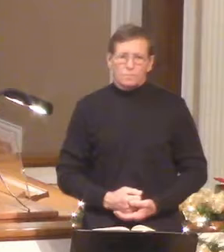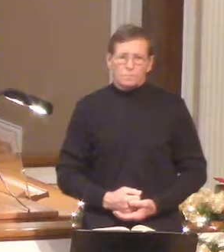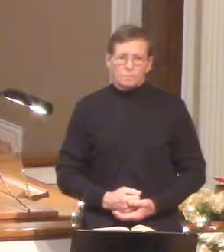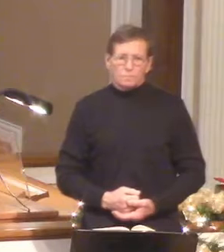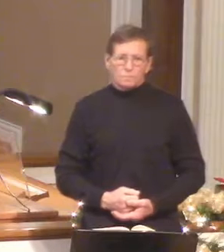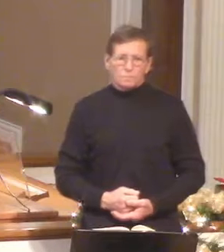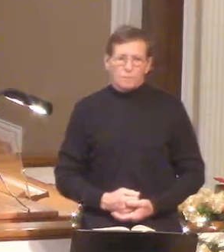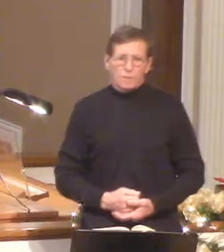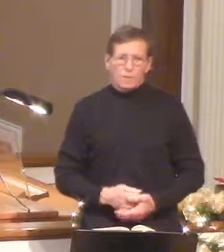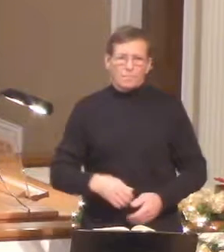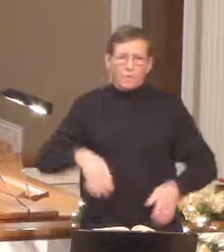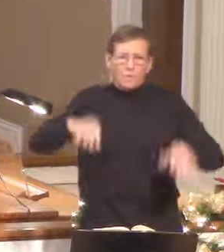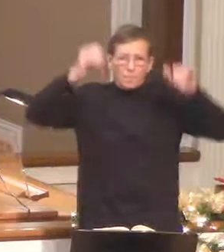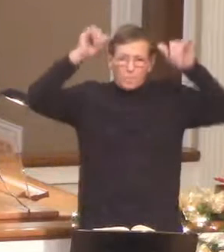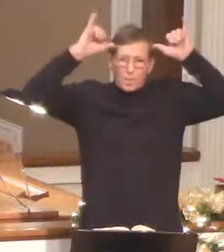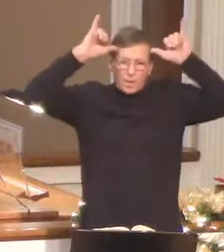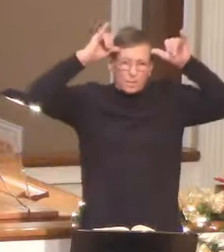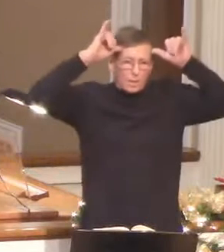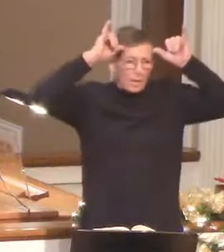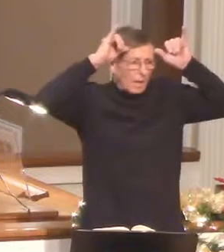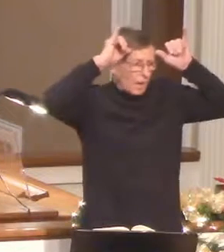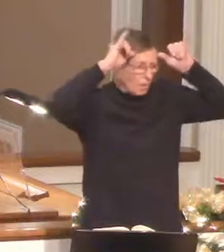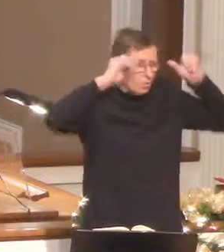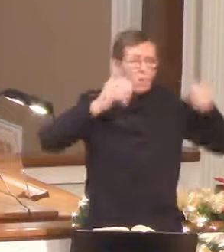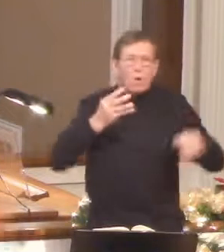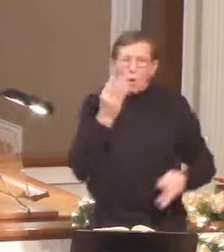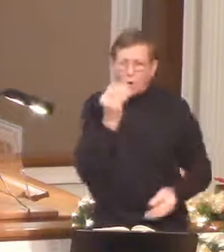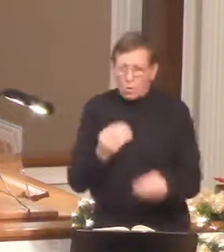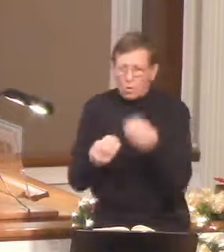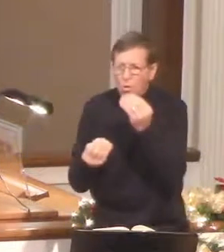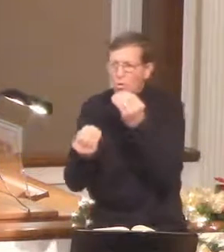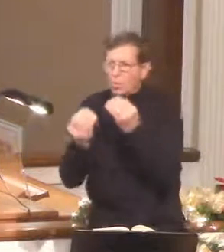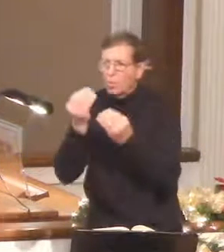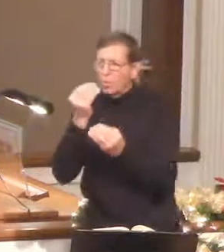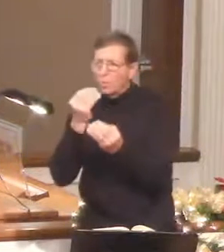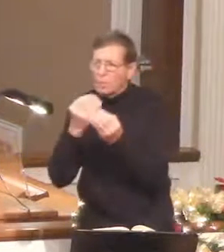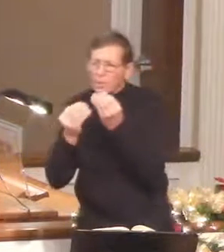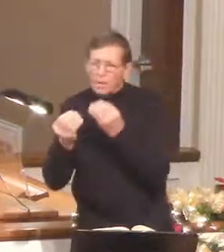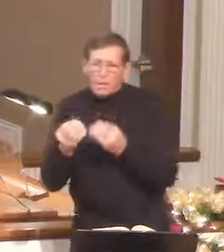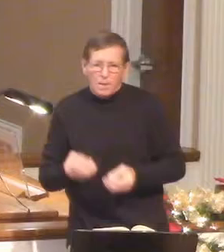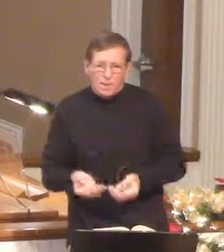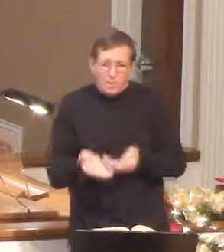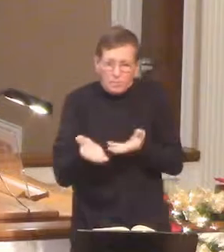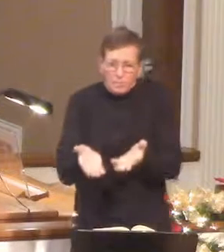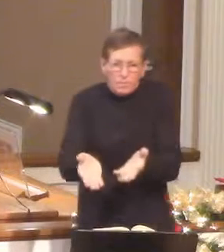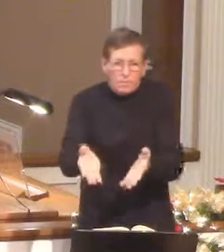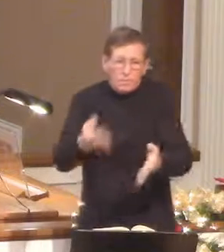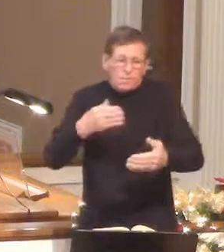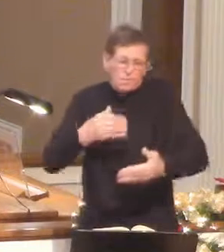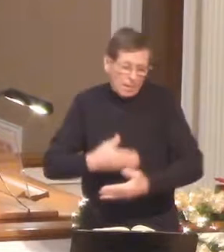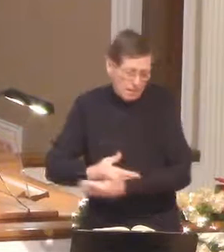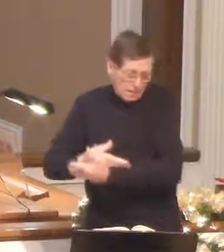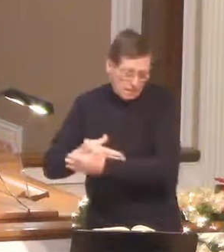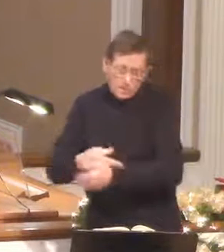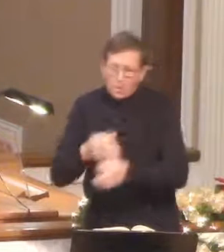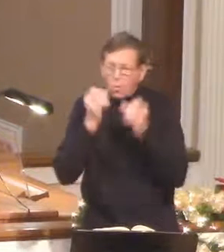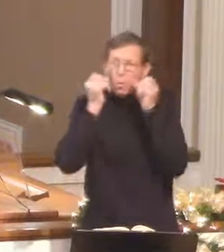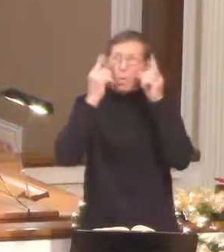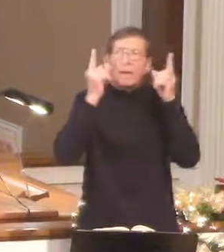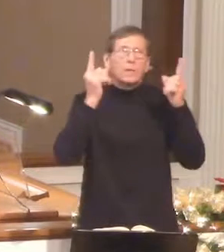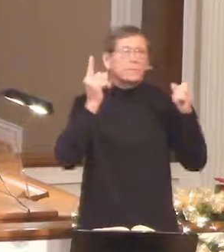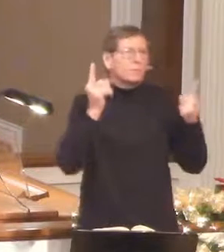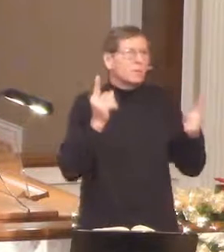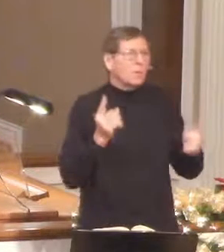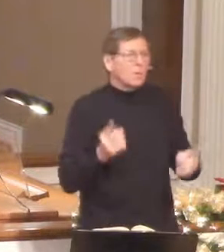The cattle are lowing, the baby awakes,